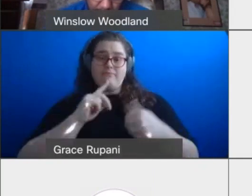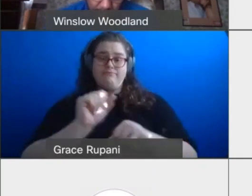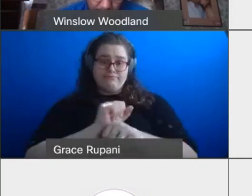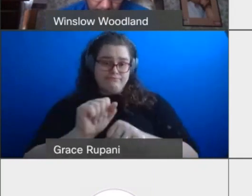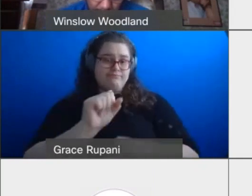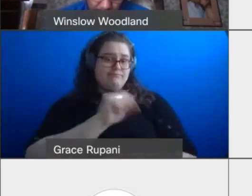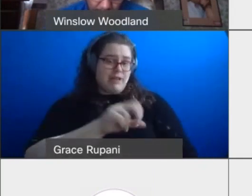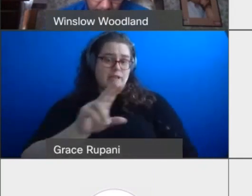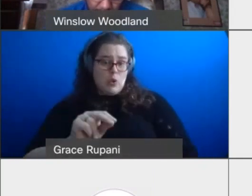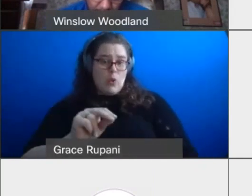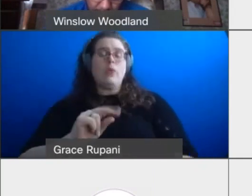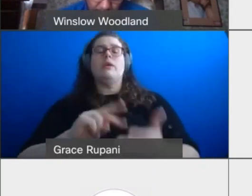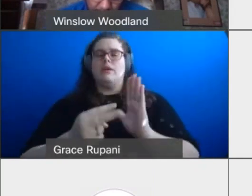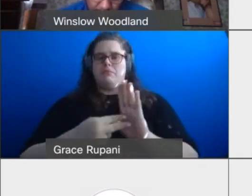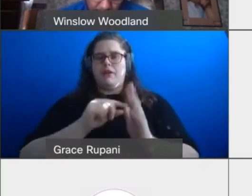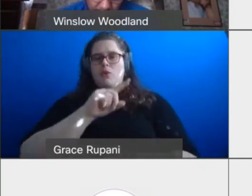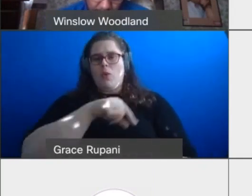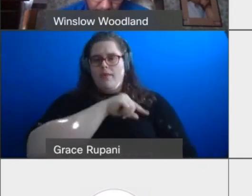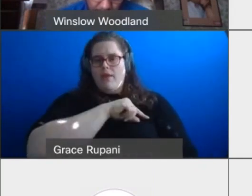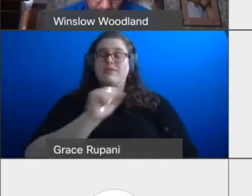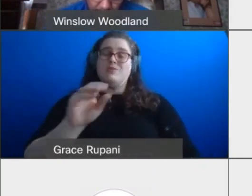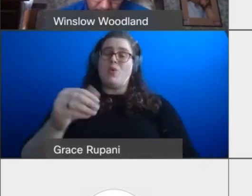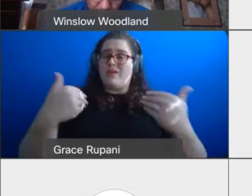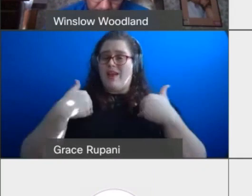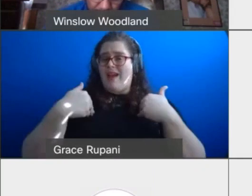And so there is a white paper